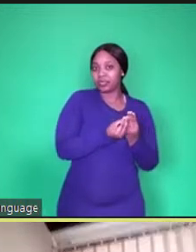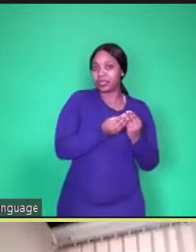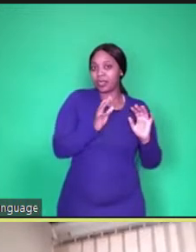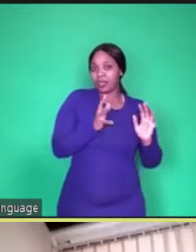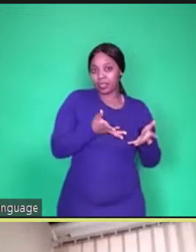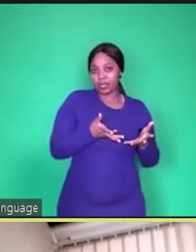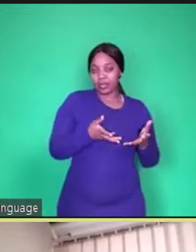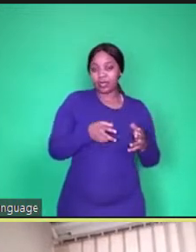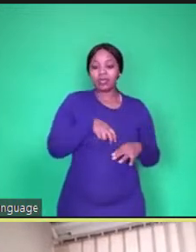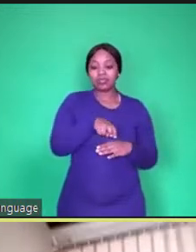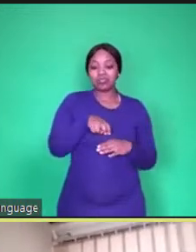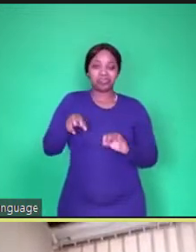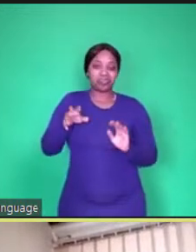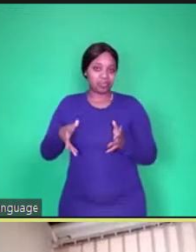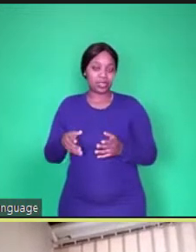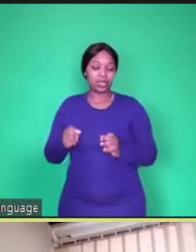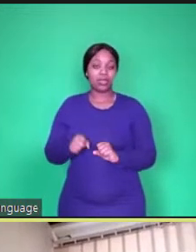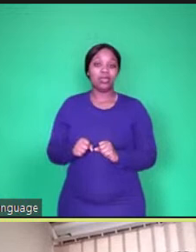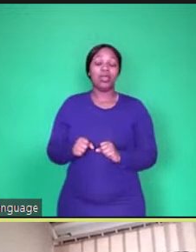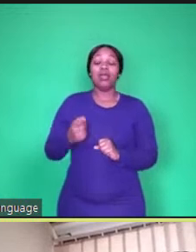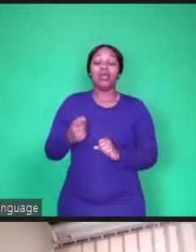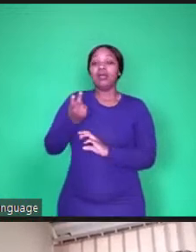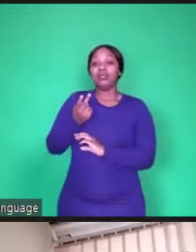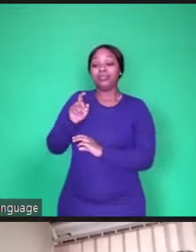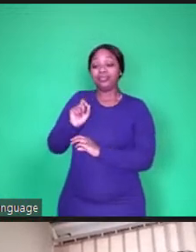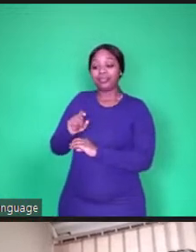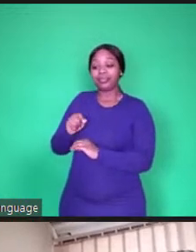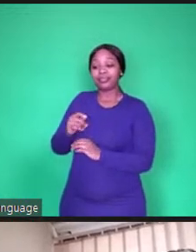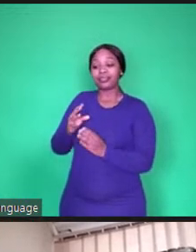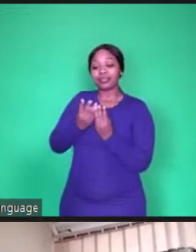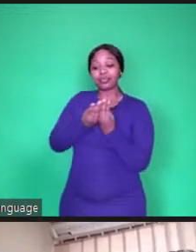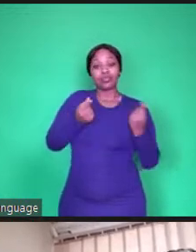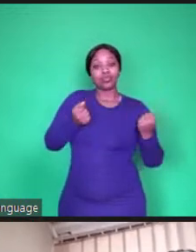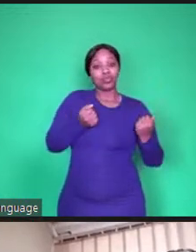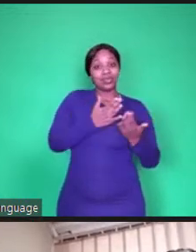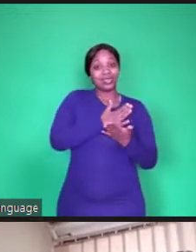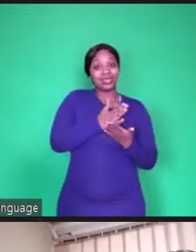migration. And again, some of the solution